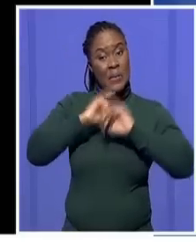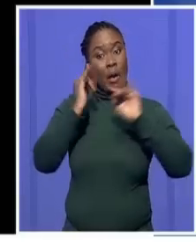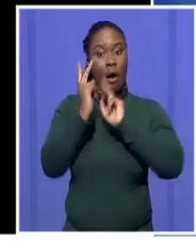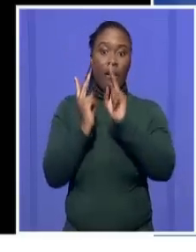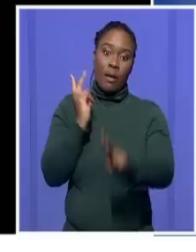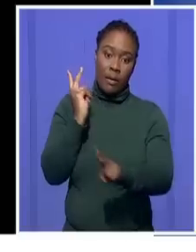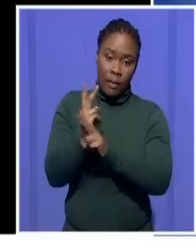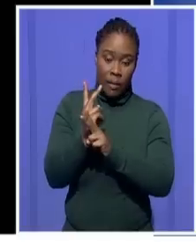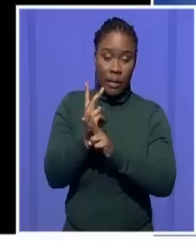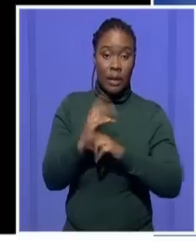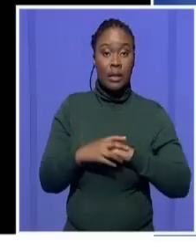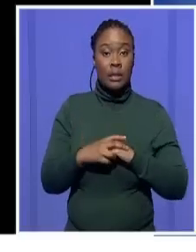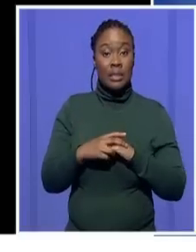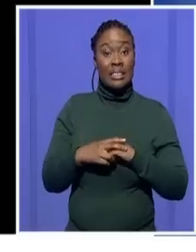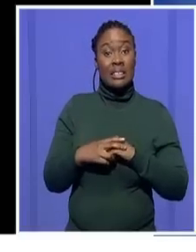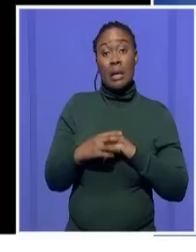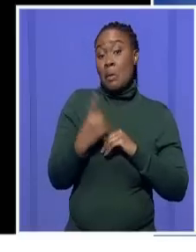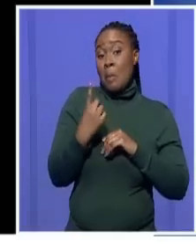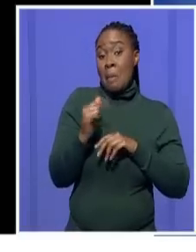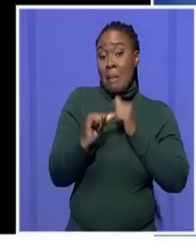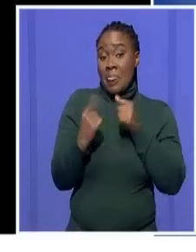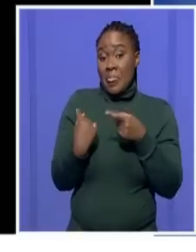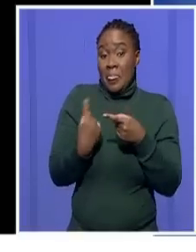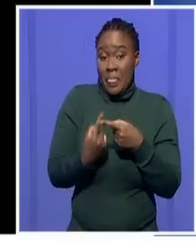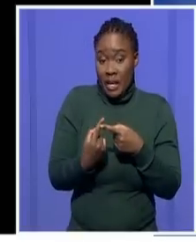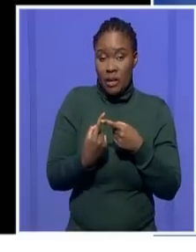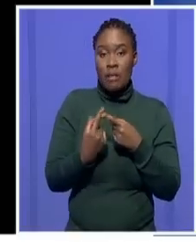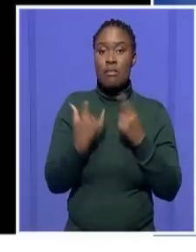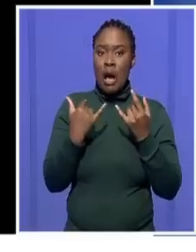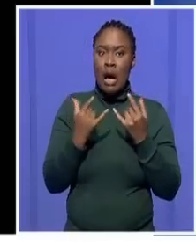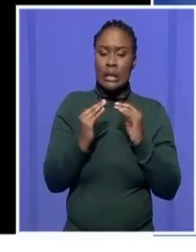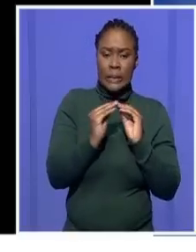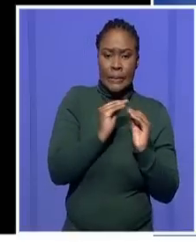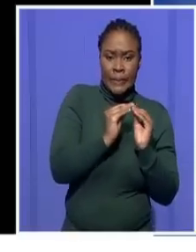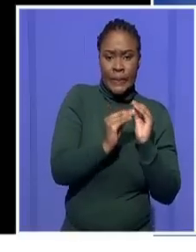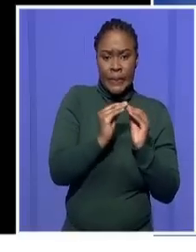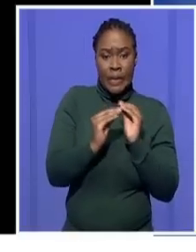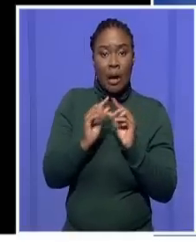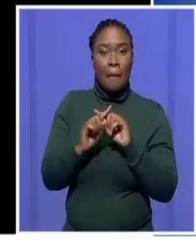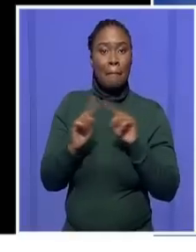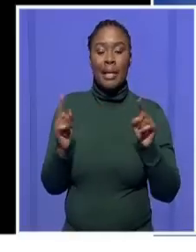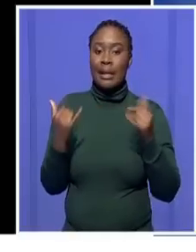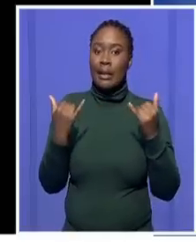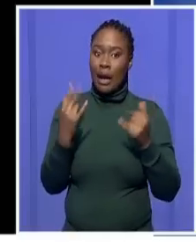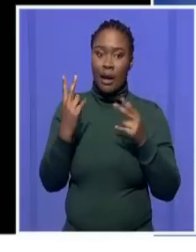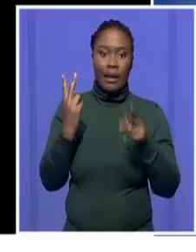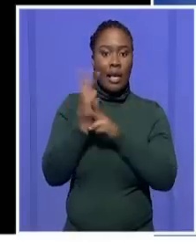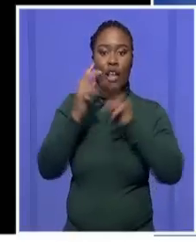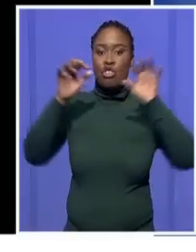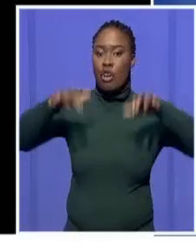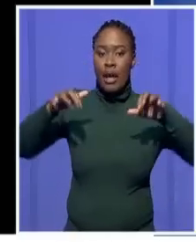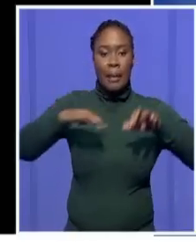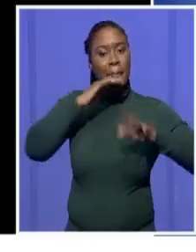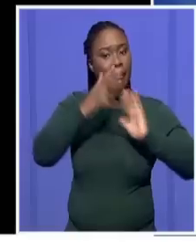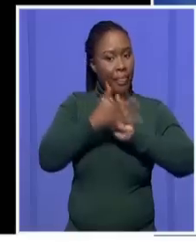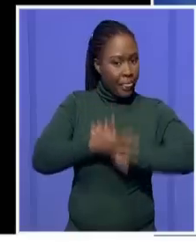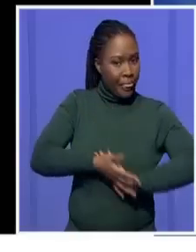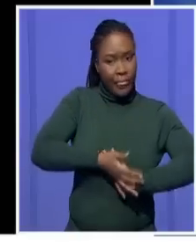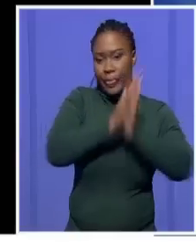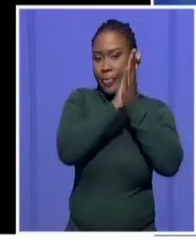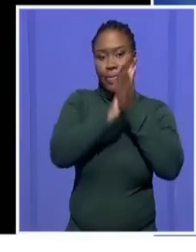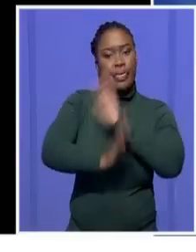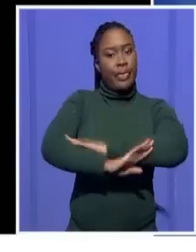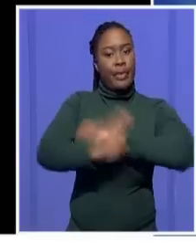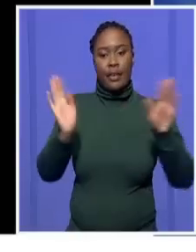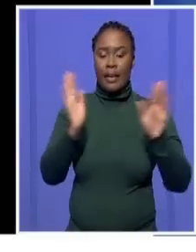that have been done in the town in the last month and a half have almost amounted to nothing, one could say. The cleanup operations of the removal